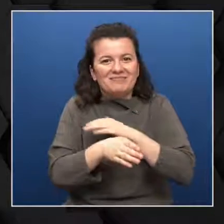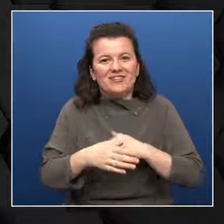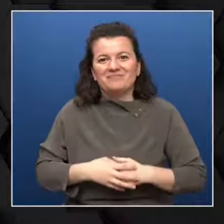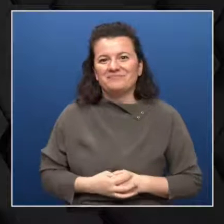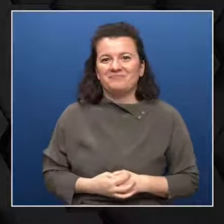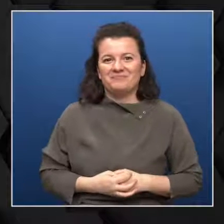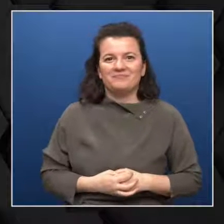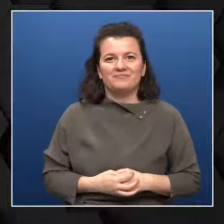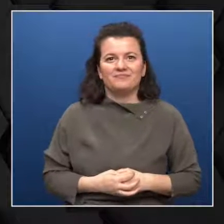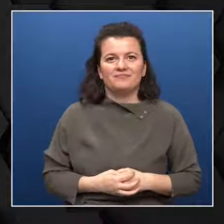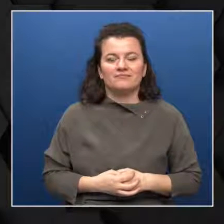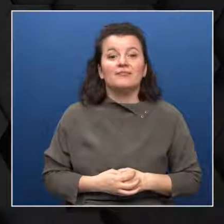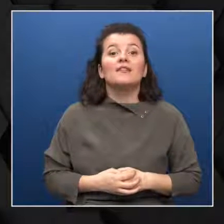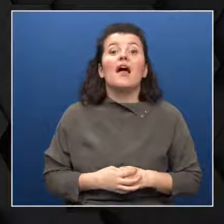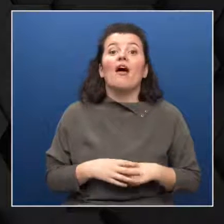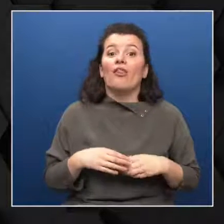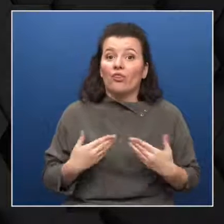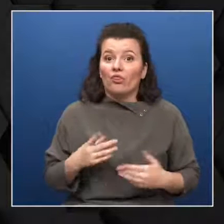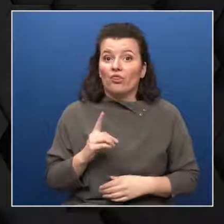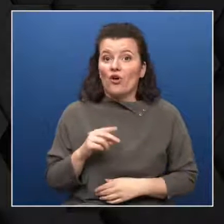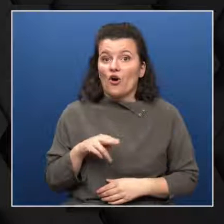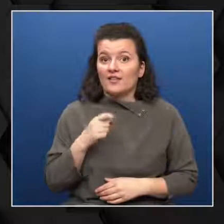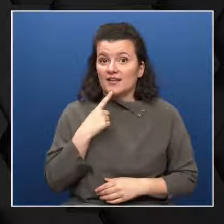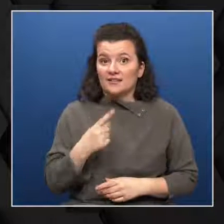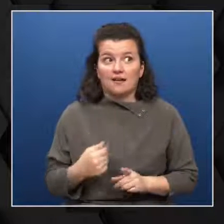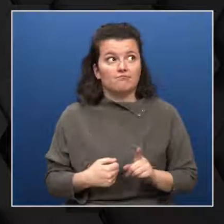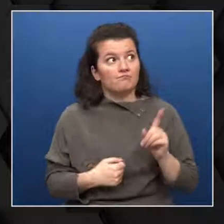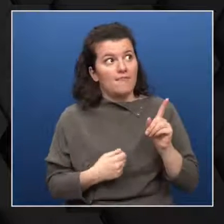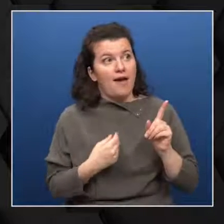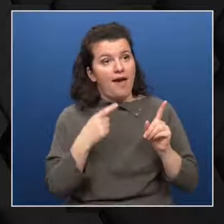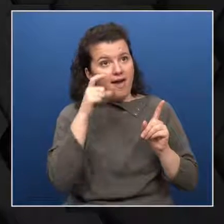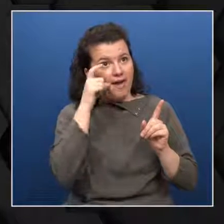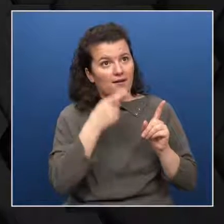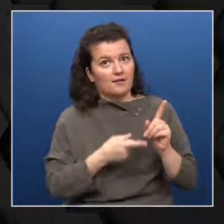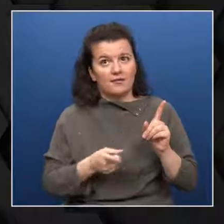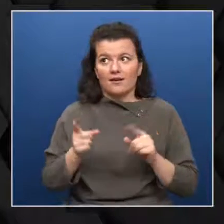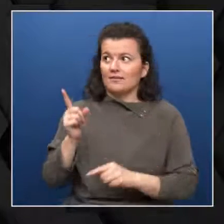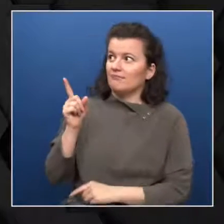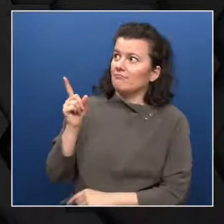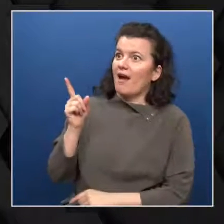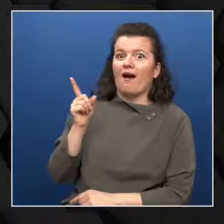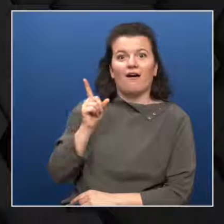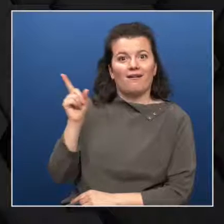And then also, I'm learning to do this. There you go. That's Rory.